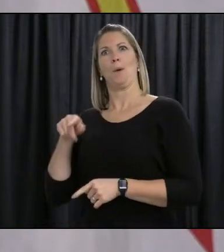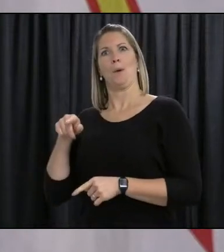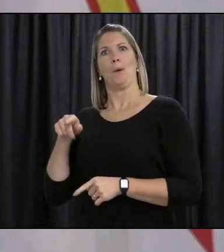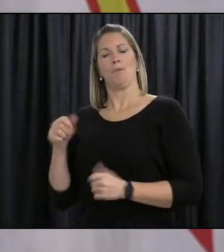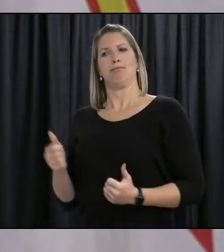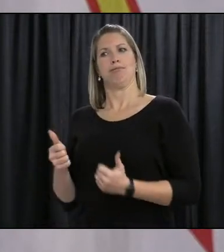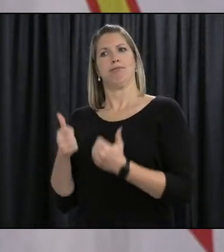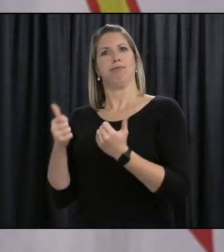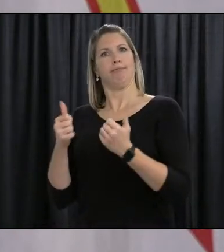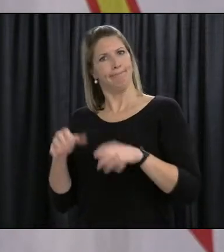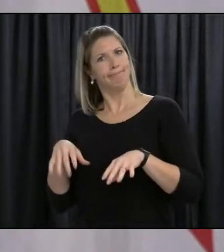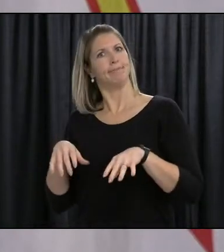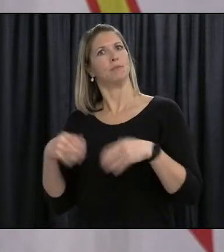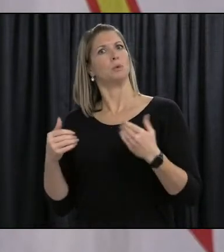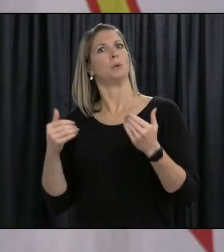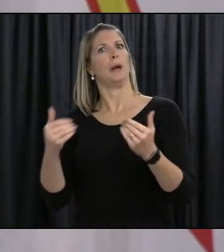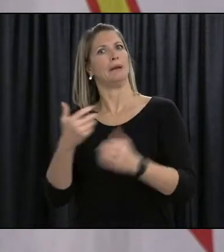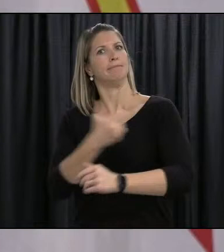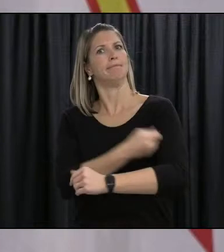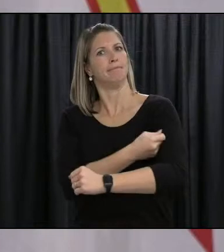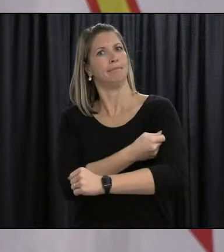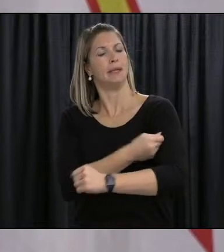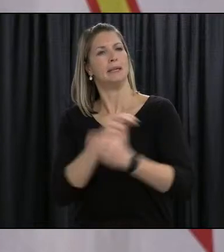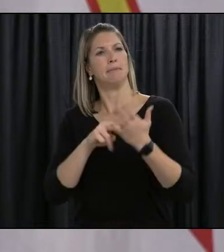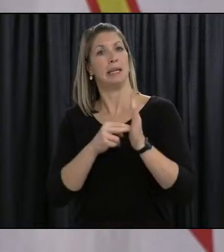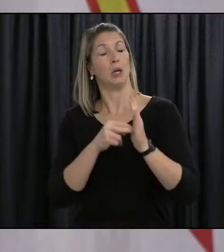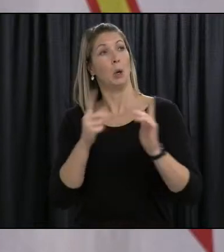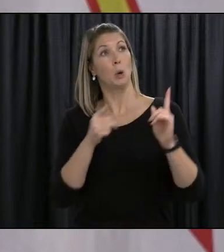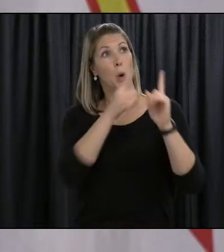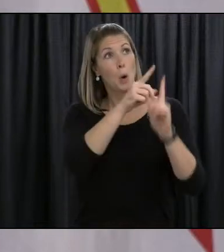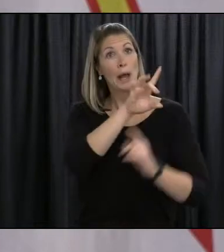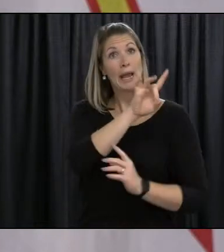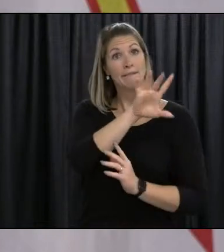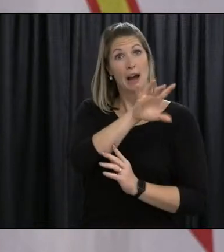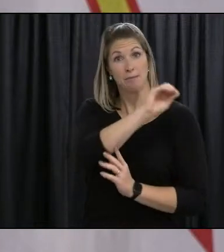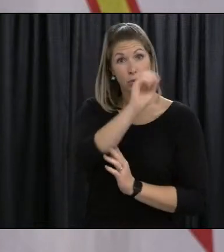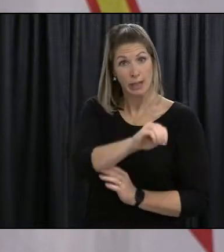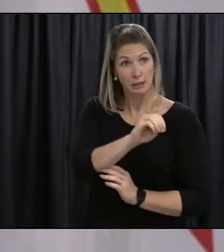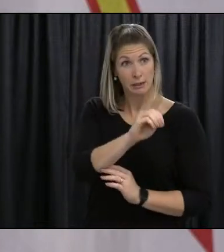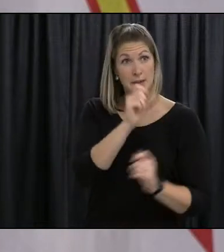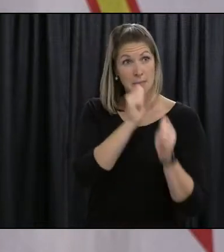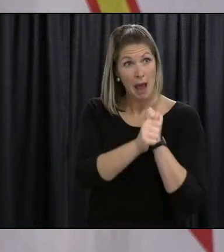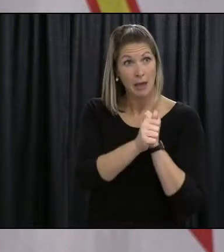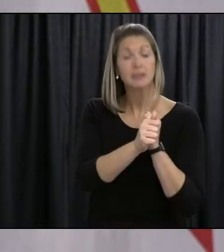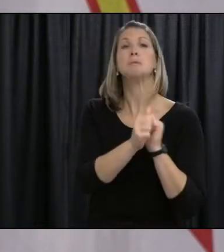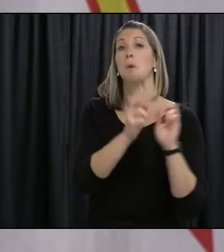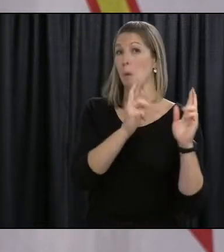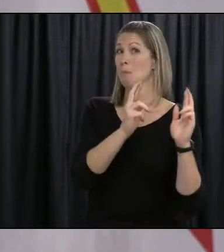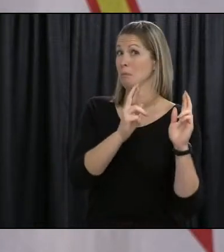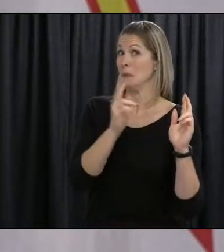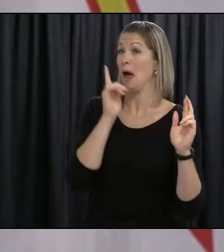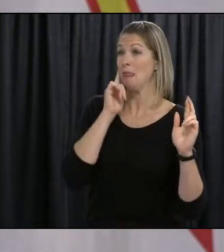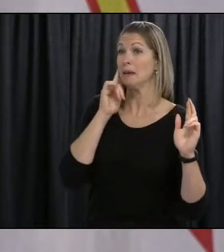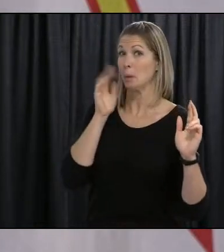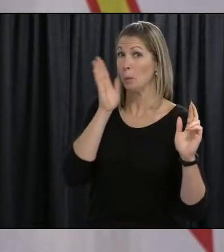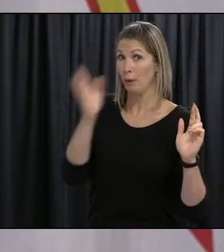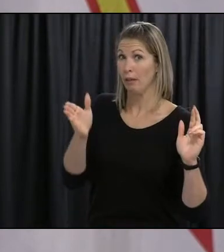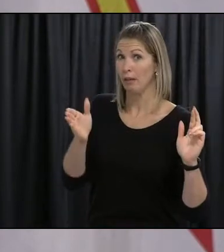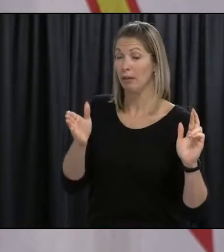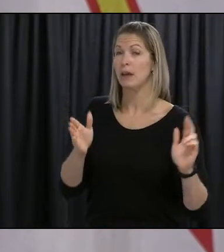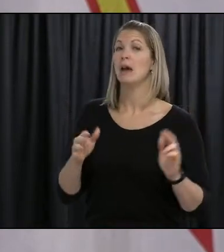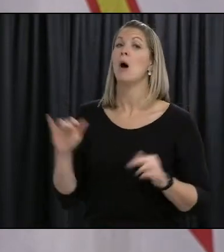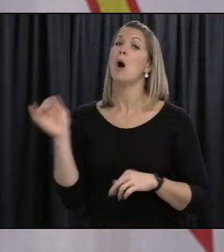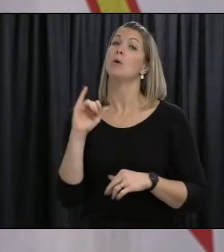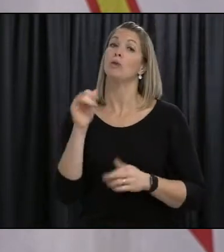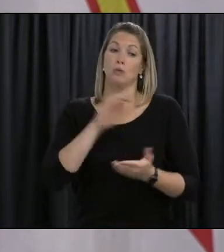of the population vaccinated. Regional health authorities will also be administering flu shots in the school system for children in grades 4 and